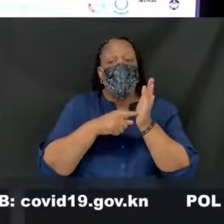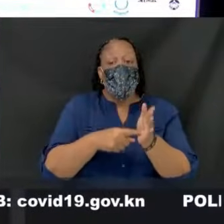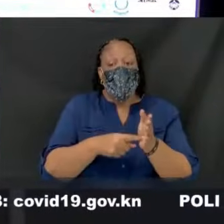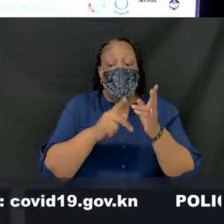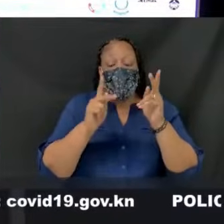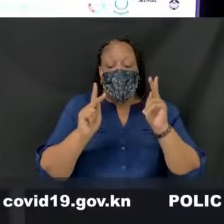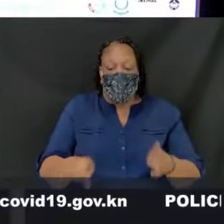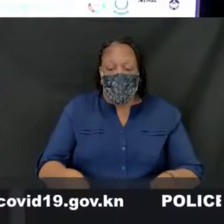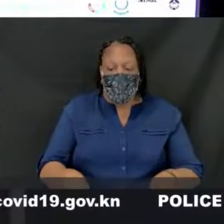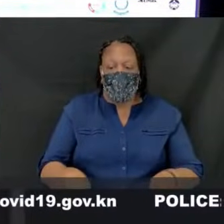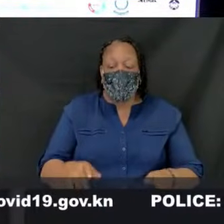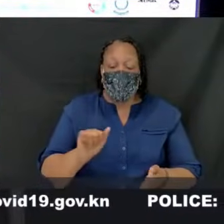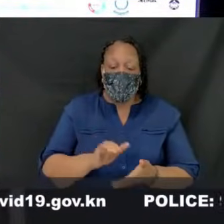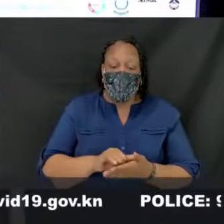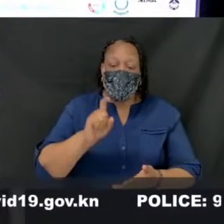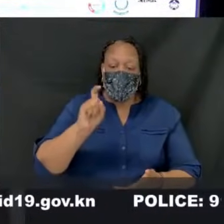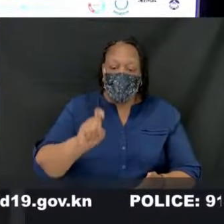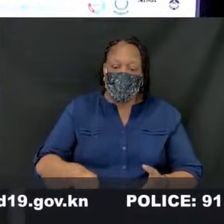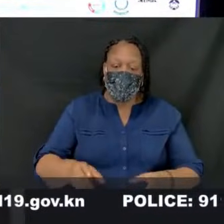take the vaccine.